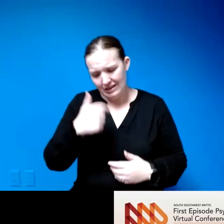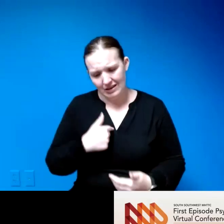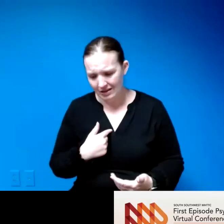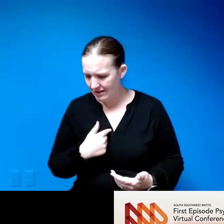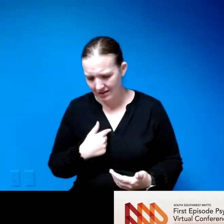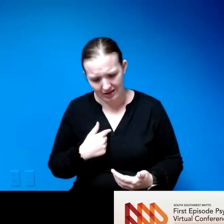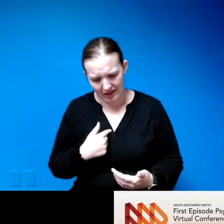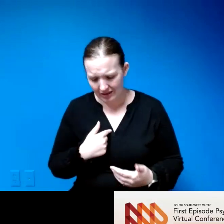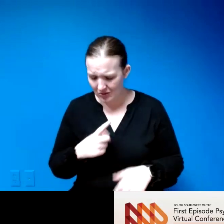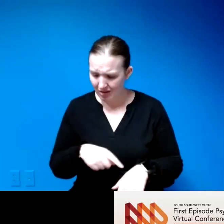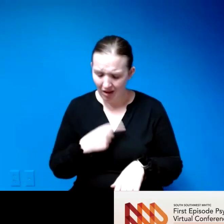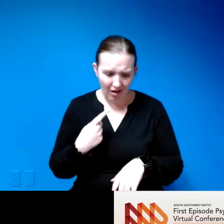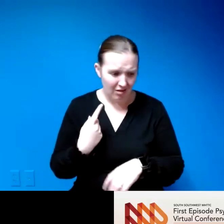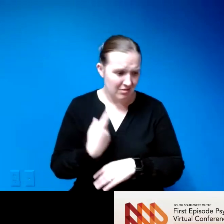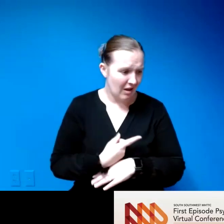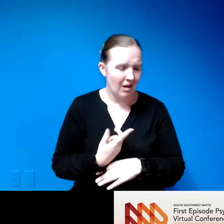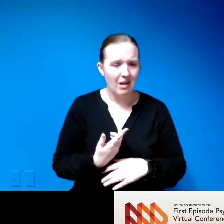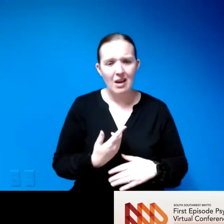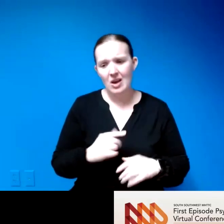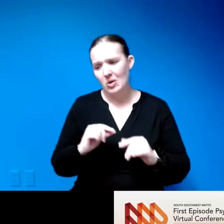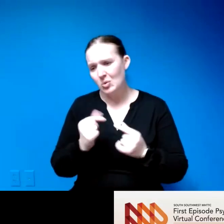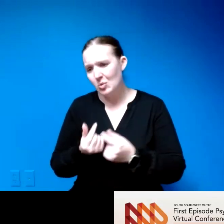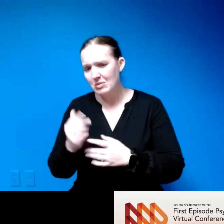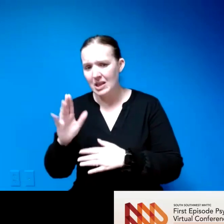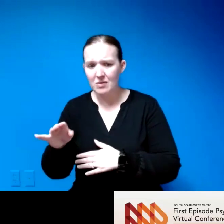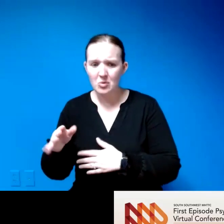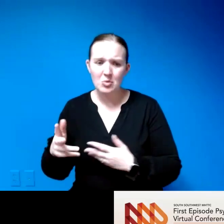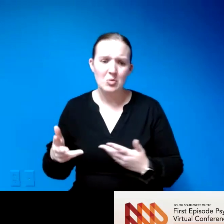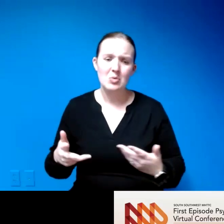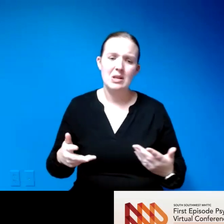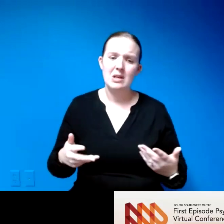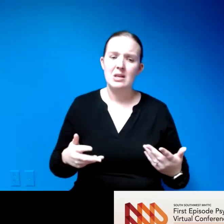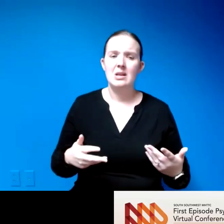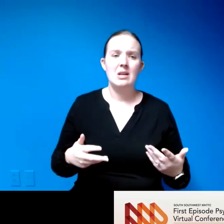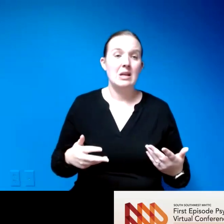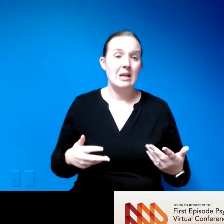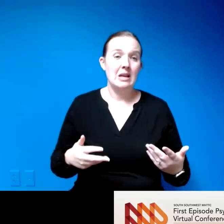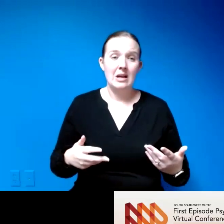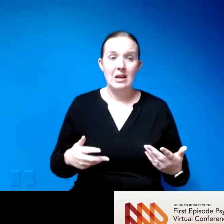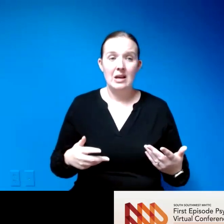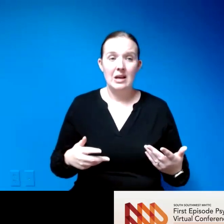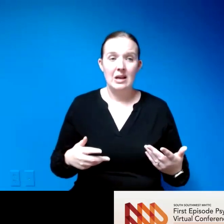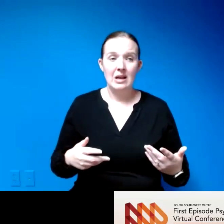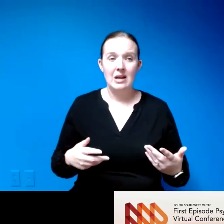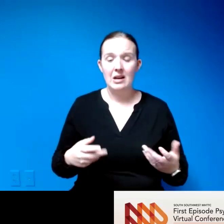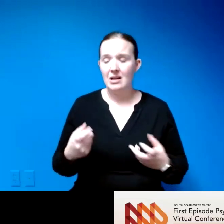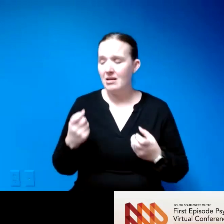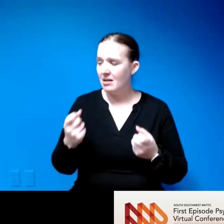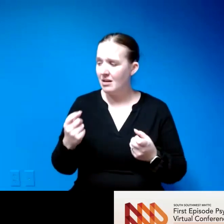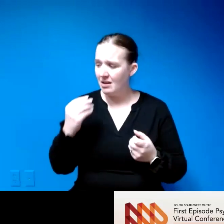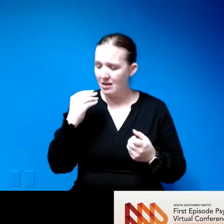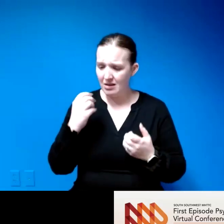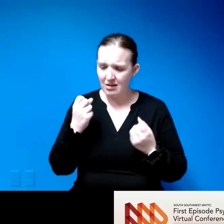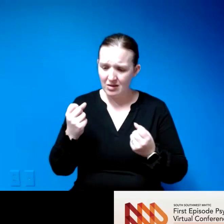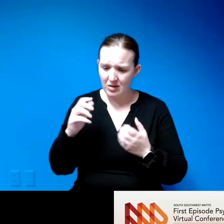had a very long day because we had groups in the afternoon. And as I'm riding back home, I'm thinking